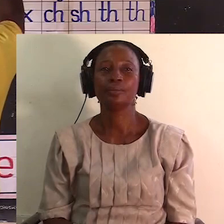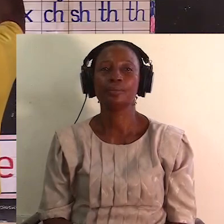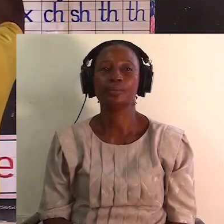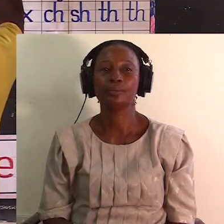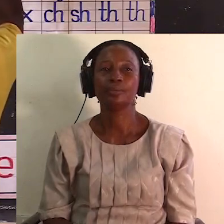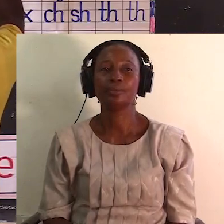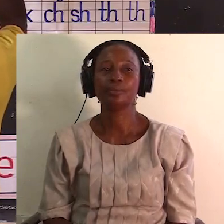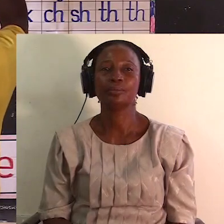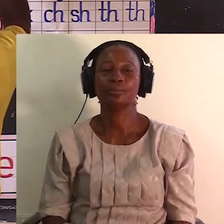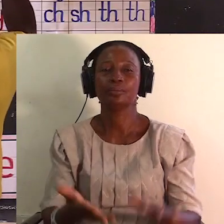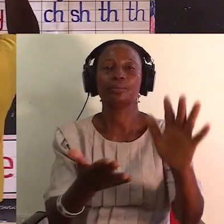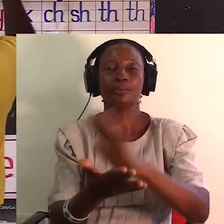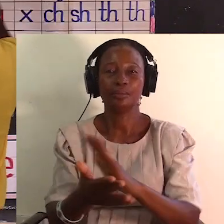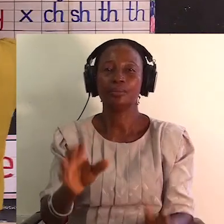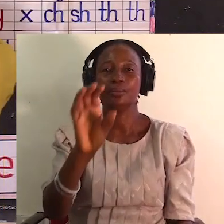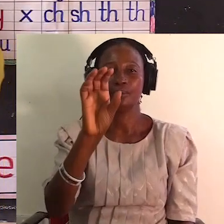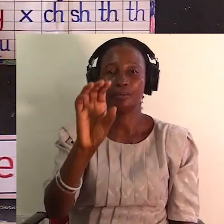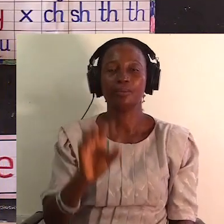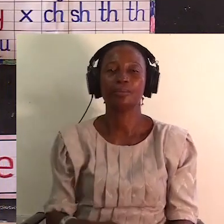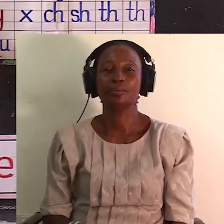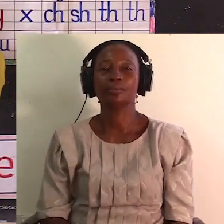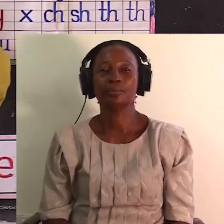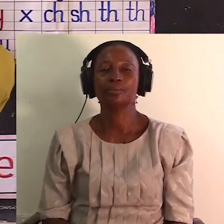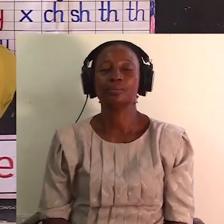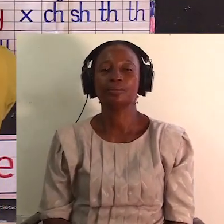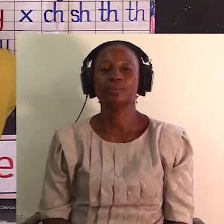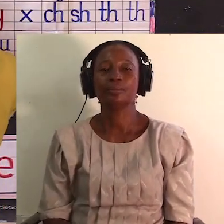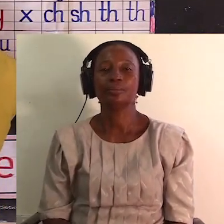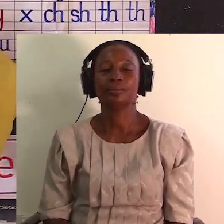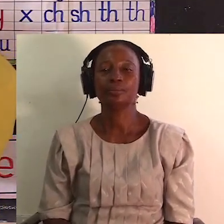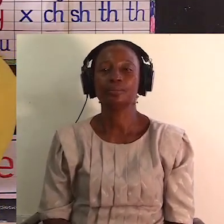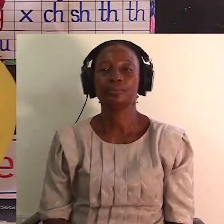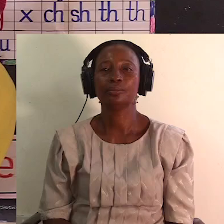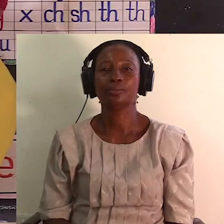The card C.